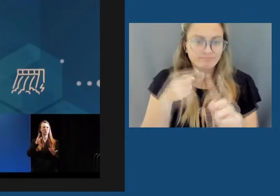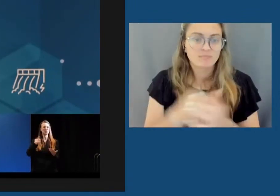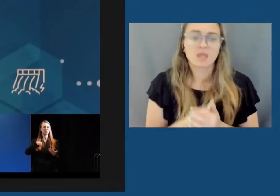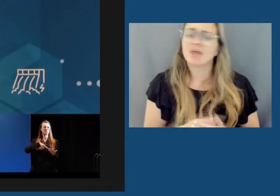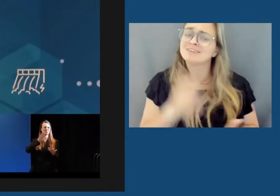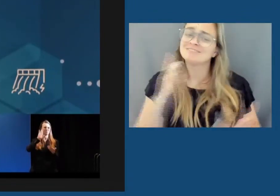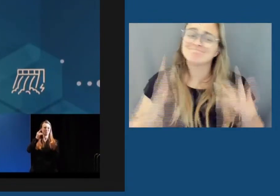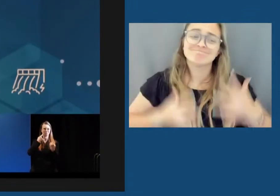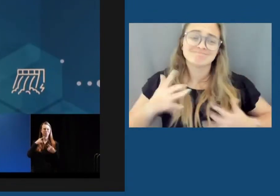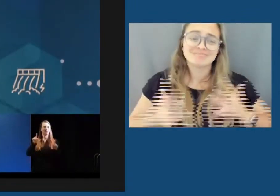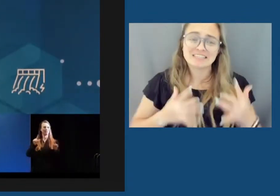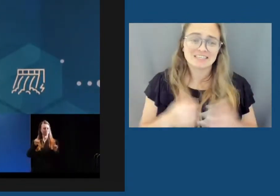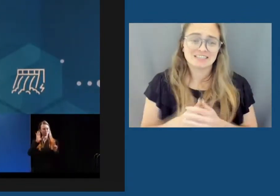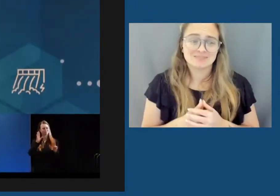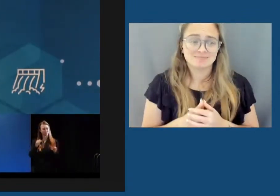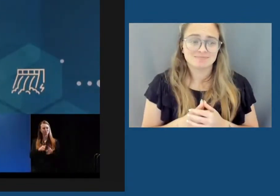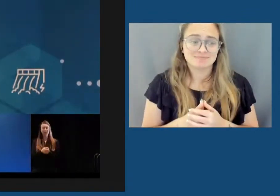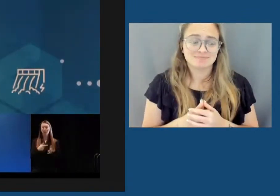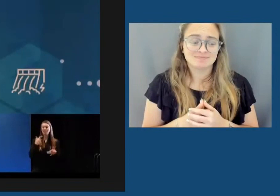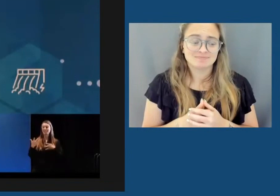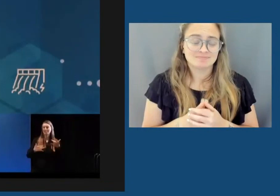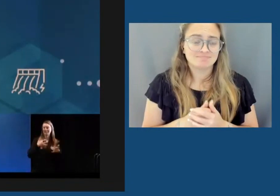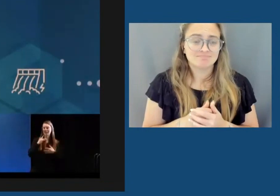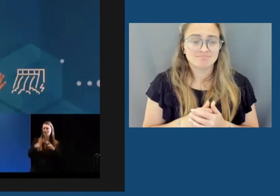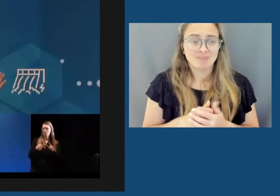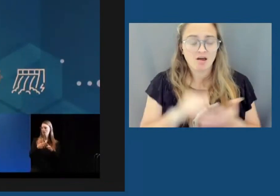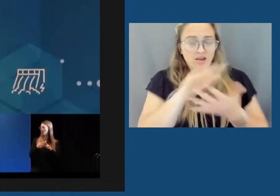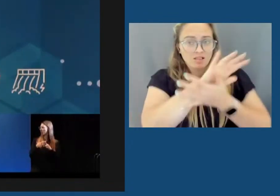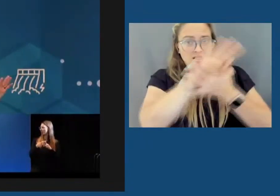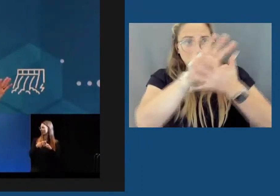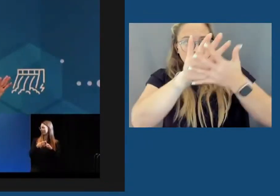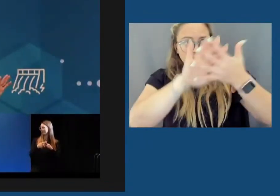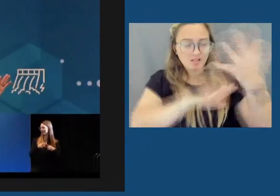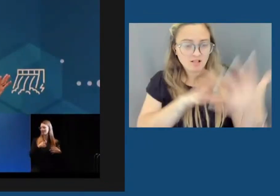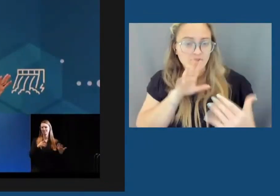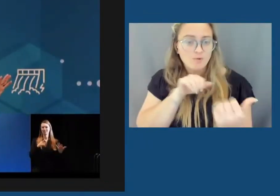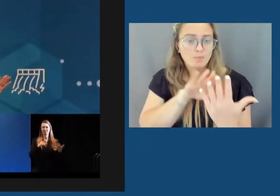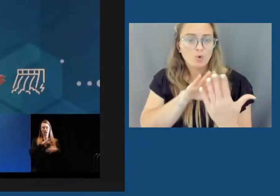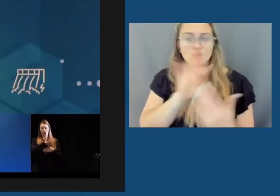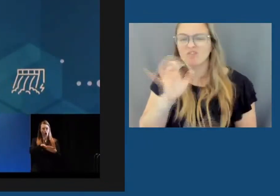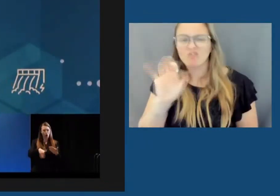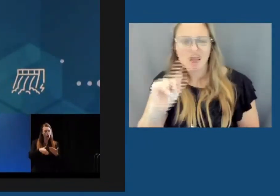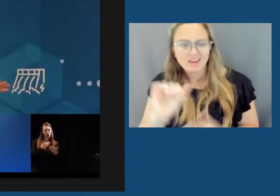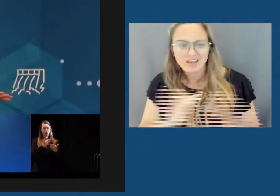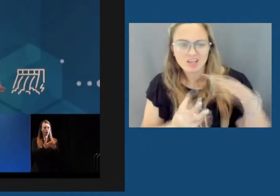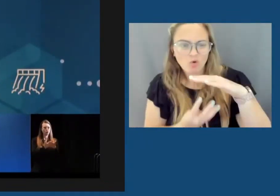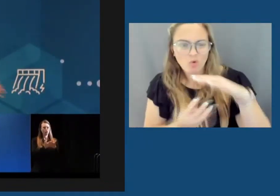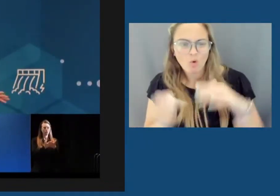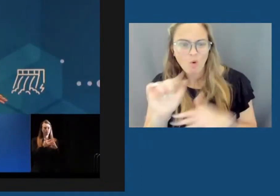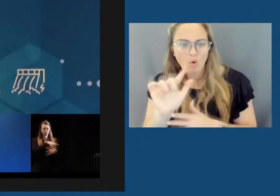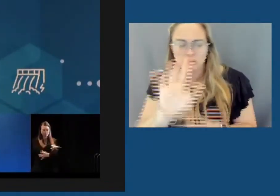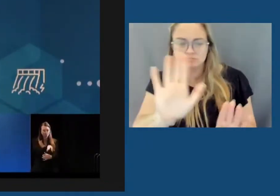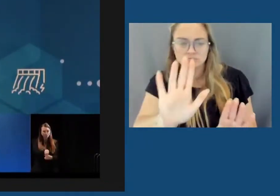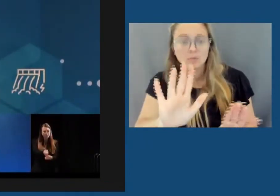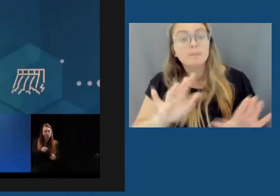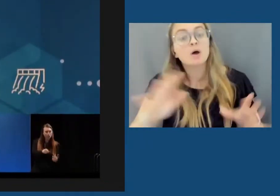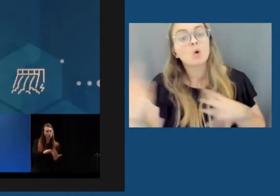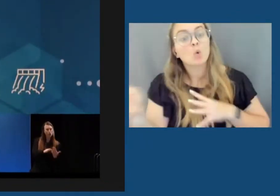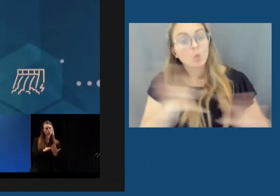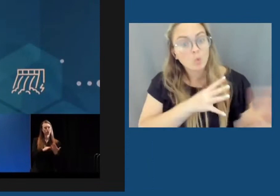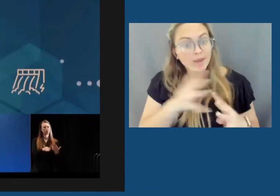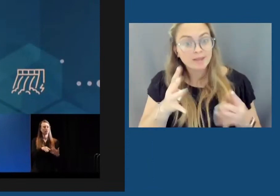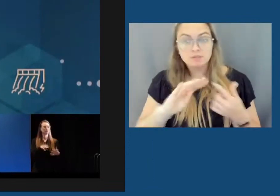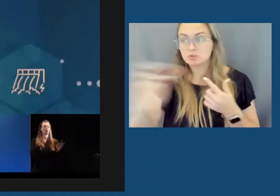excited about this all the above approach, except for the fracking of coal, as I mentioned, from wind and solar to